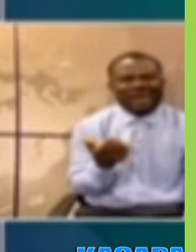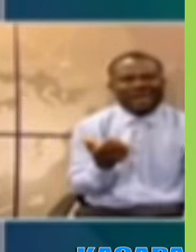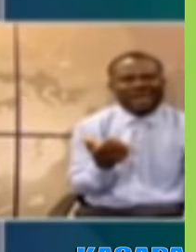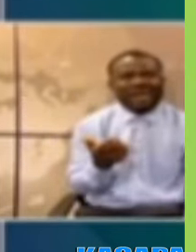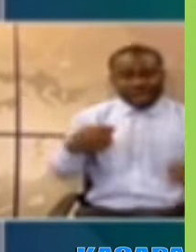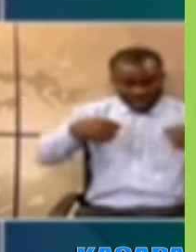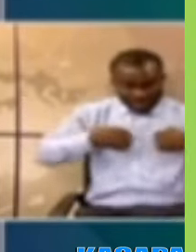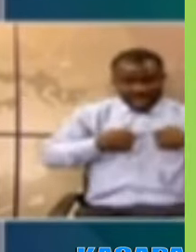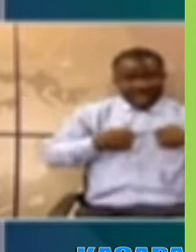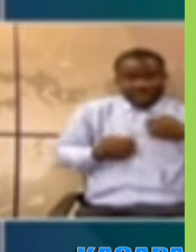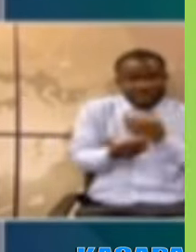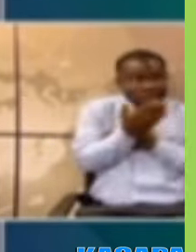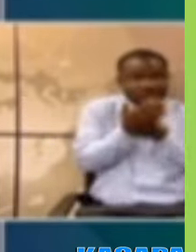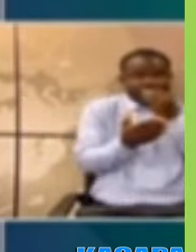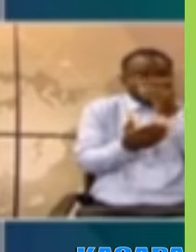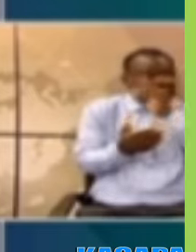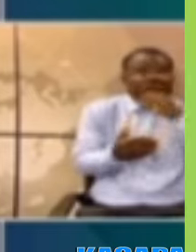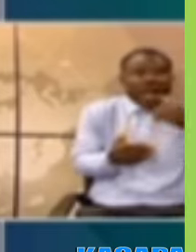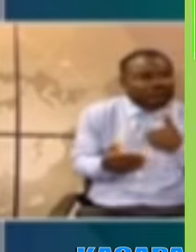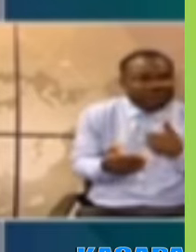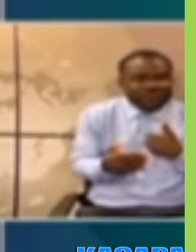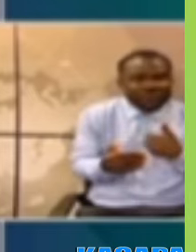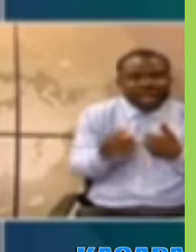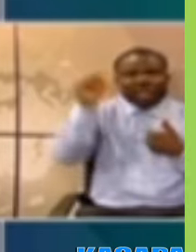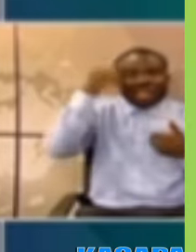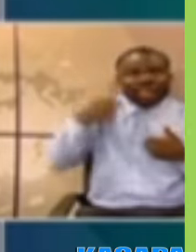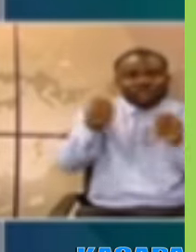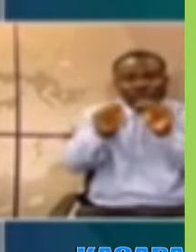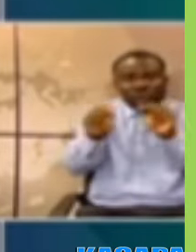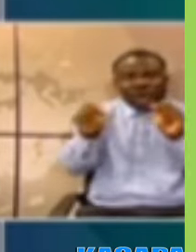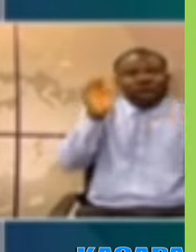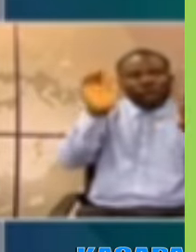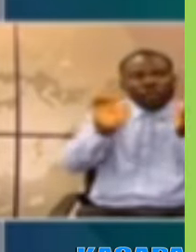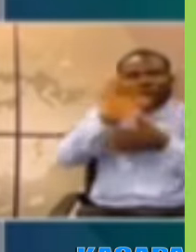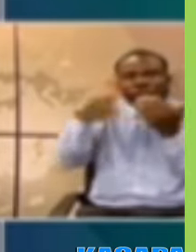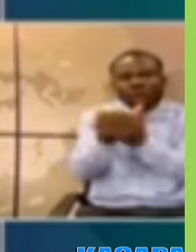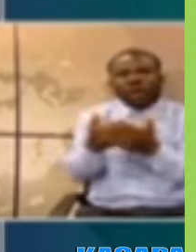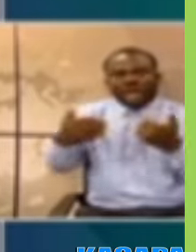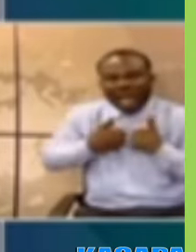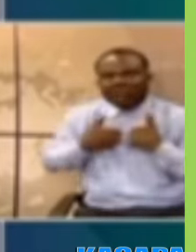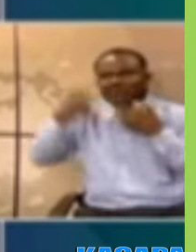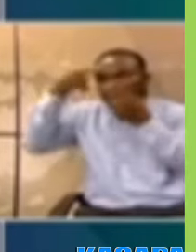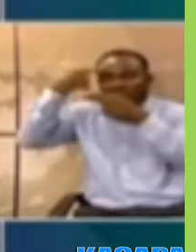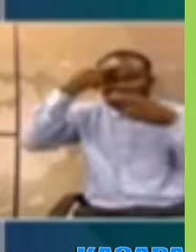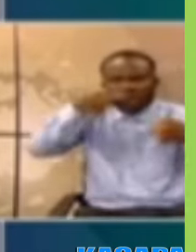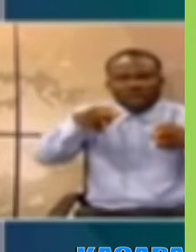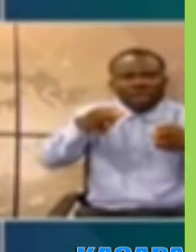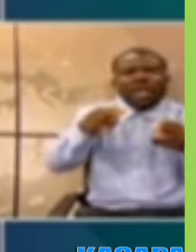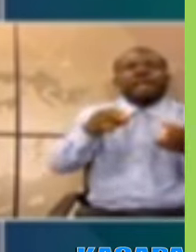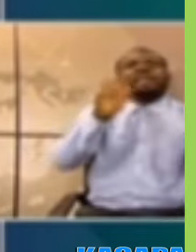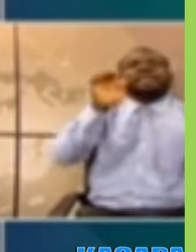me. And you think that I am normal. Everyone, you see, baby, you see, you are Ghana, you're here. You see why you're Ghana